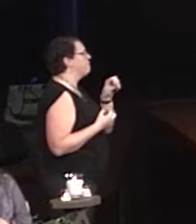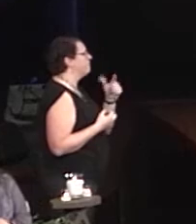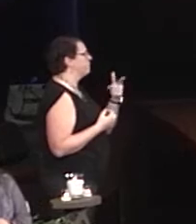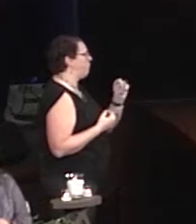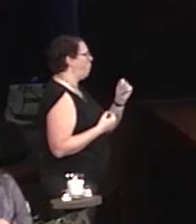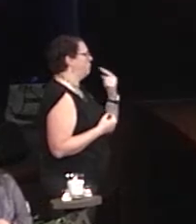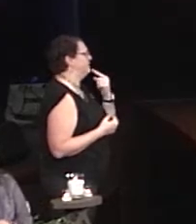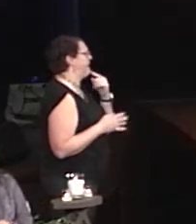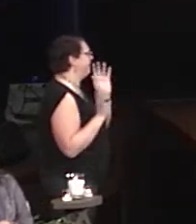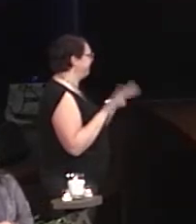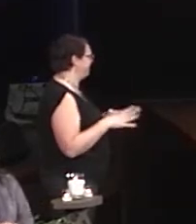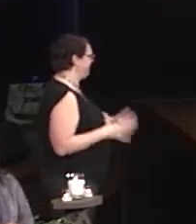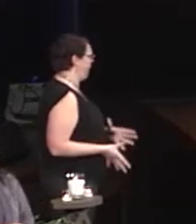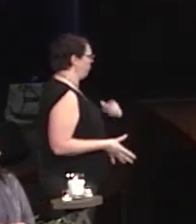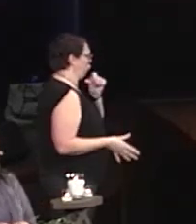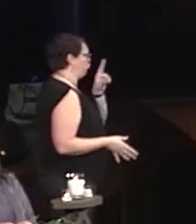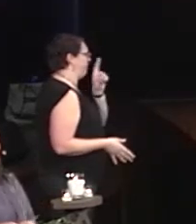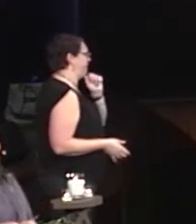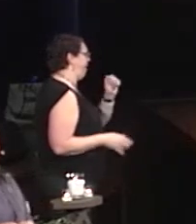organized.